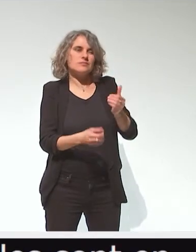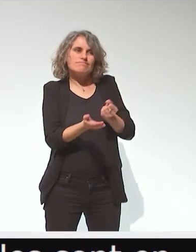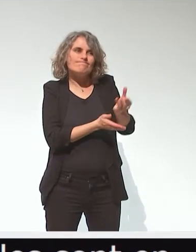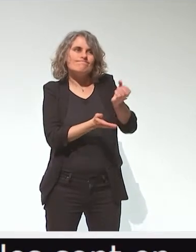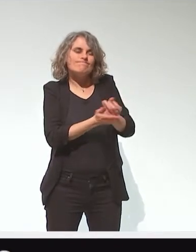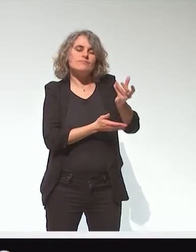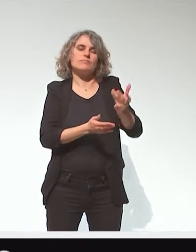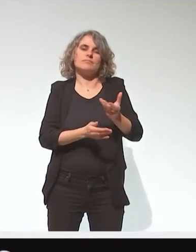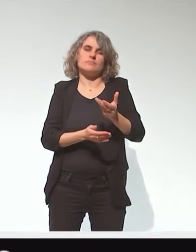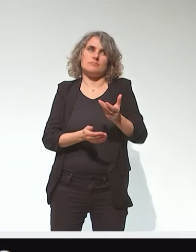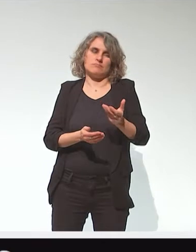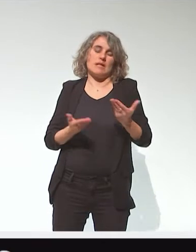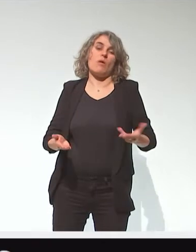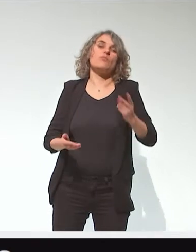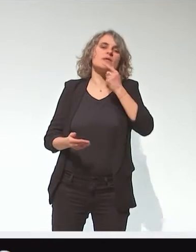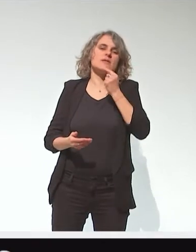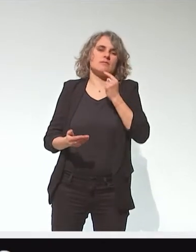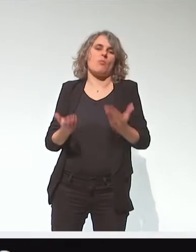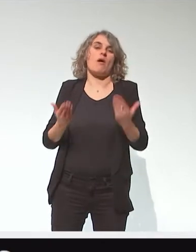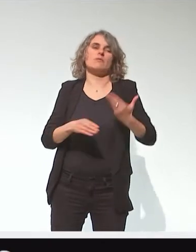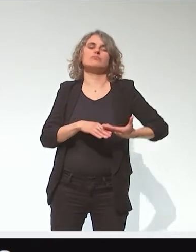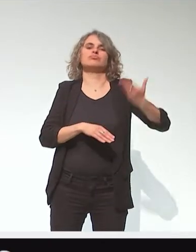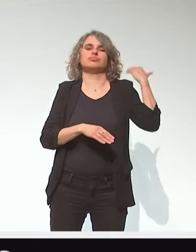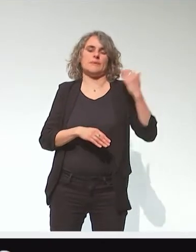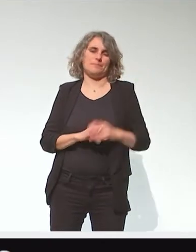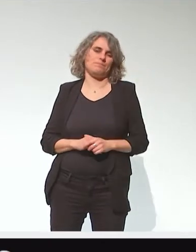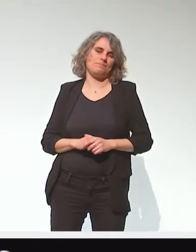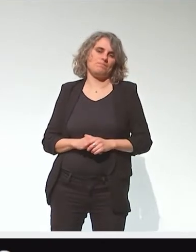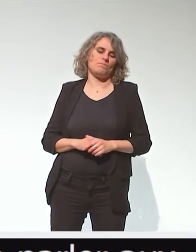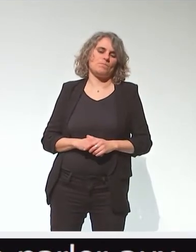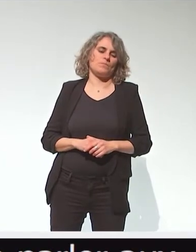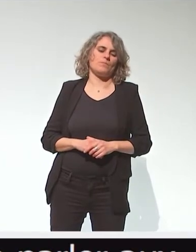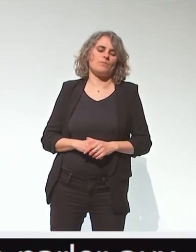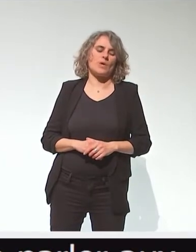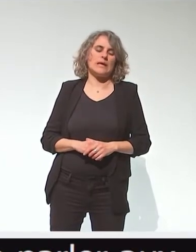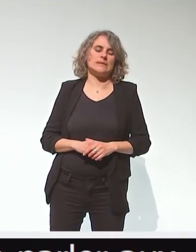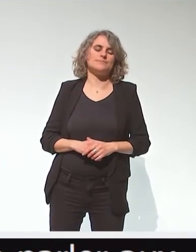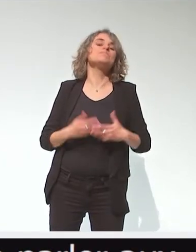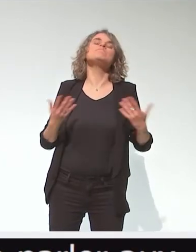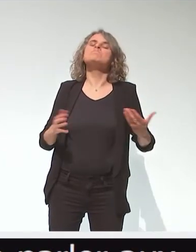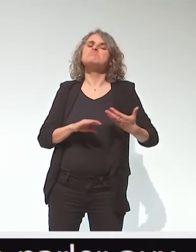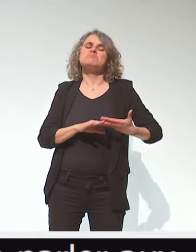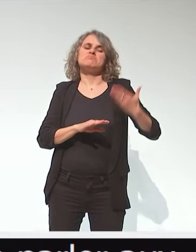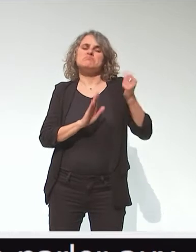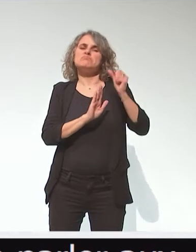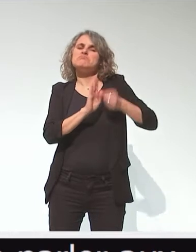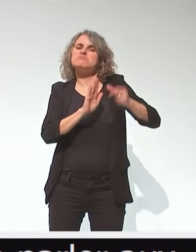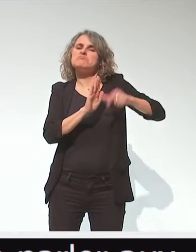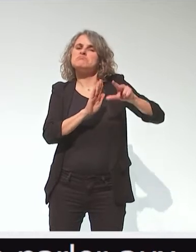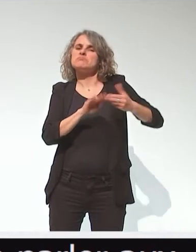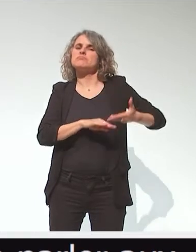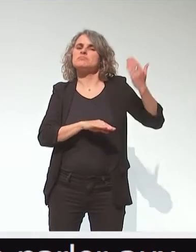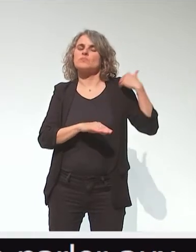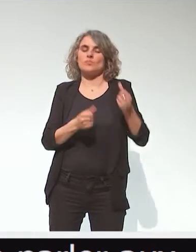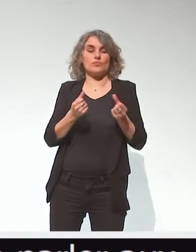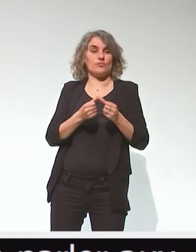To start the topic with, we launched a survey a few months ago, and more than 2/3 of